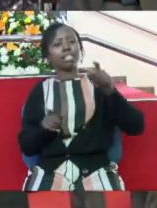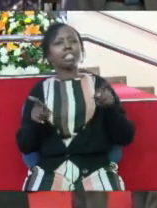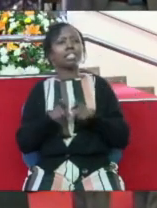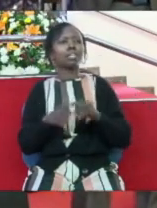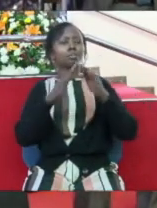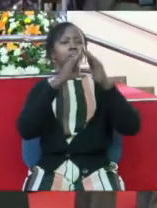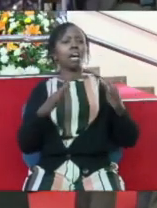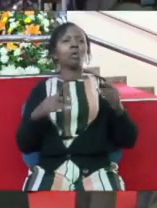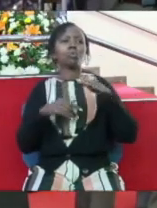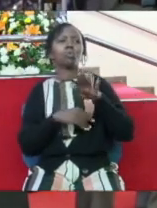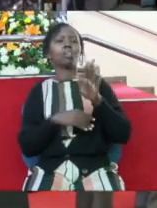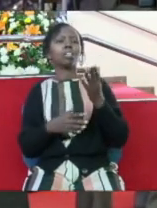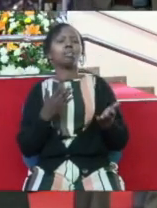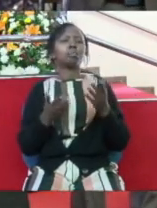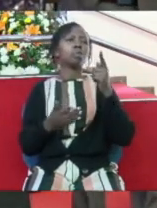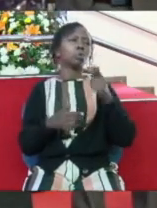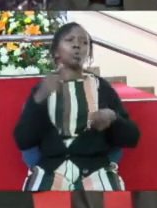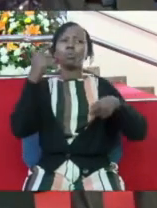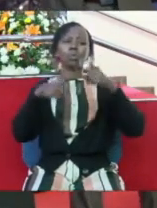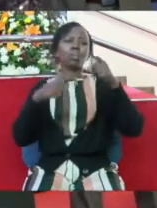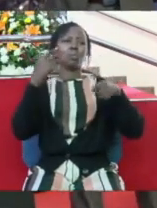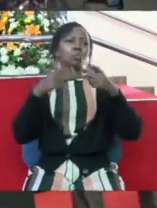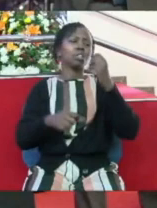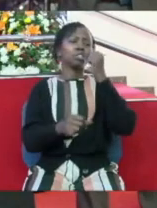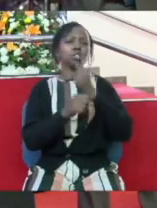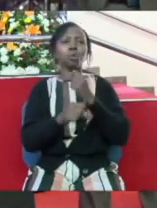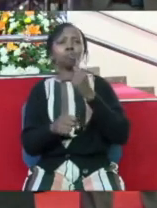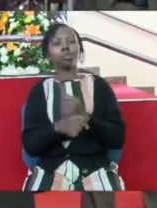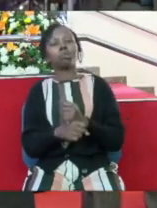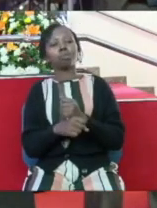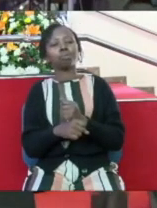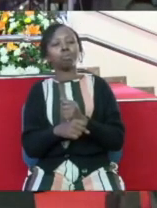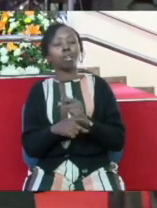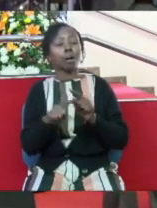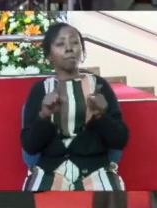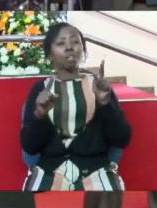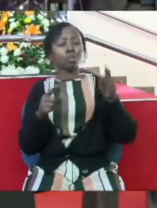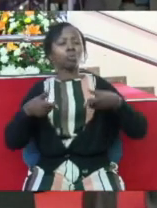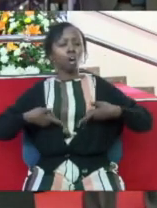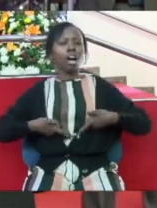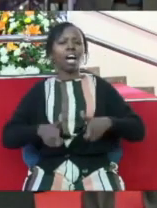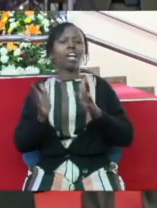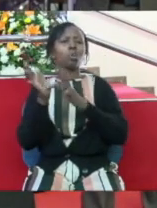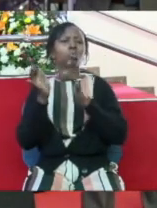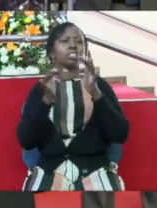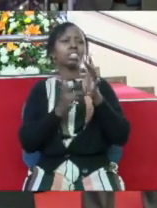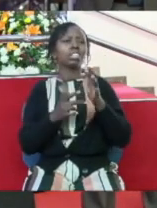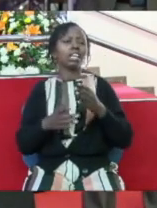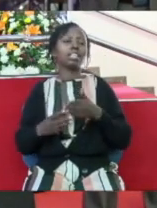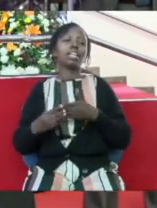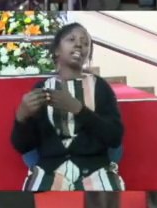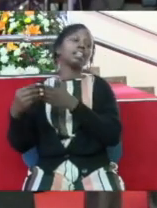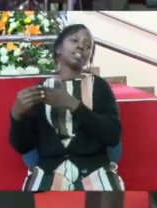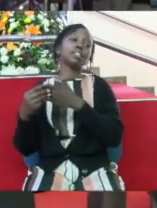yangu. I am prospering in my place of work. Ninaendelea vizuri katika sehemu yangu ya kazi. But I allow Christ to be the head. Lakini naacha